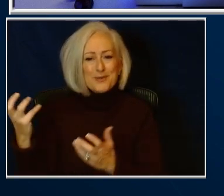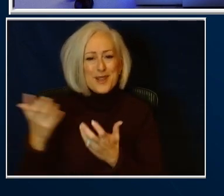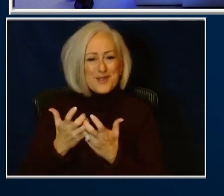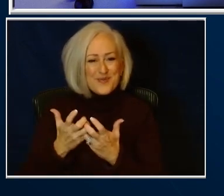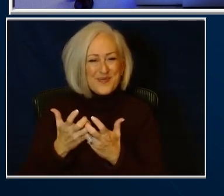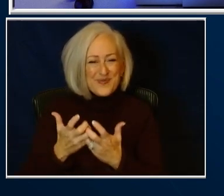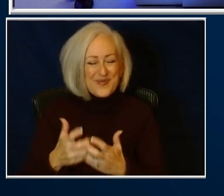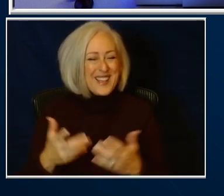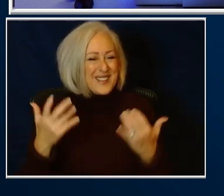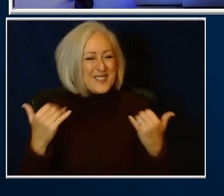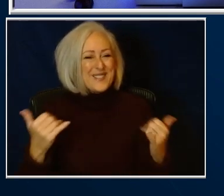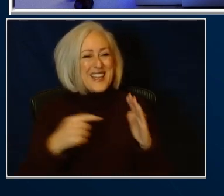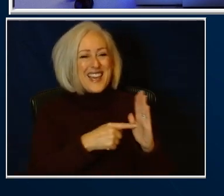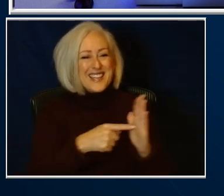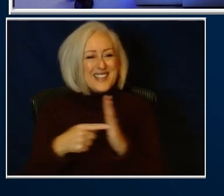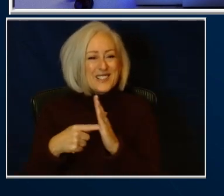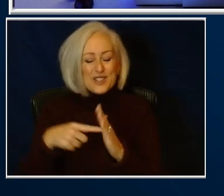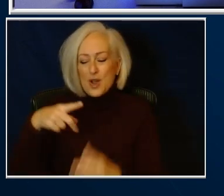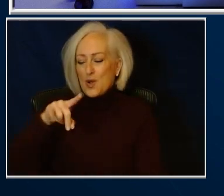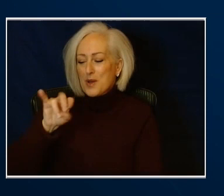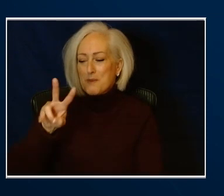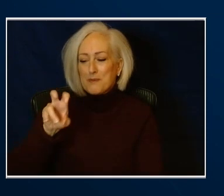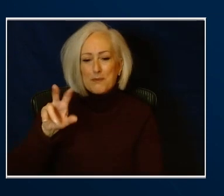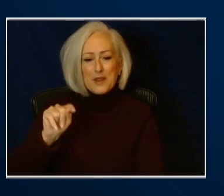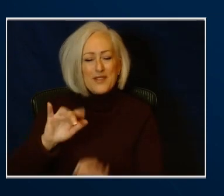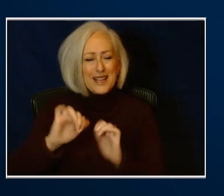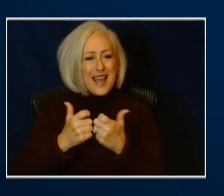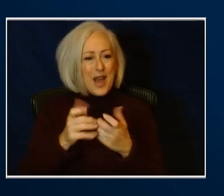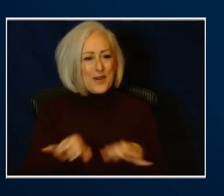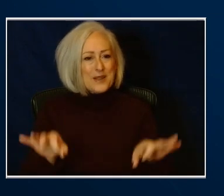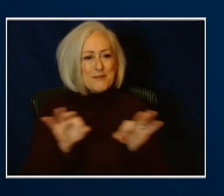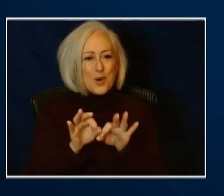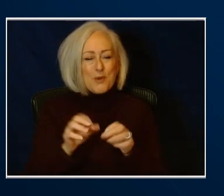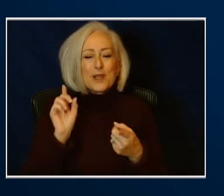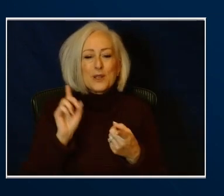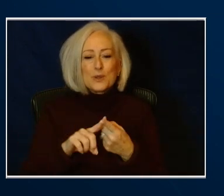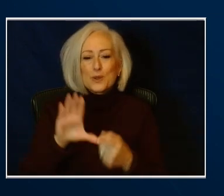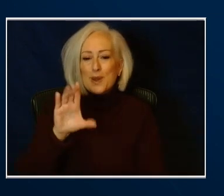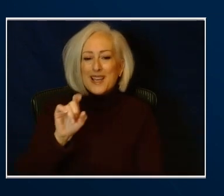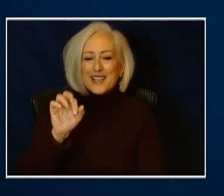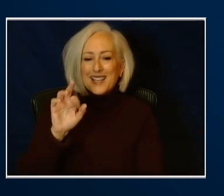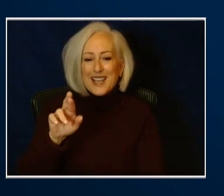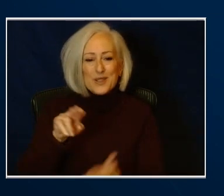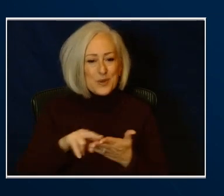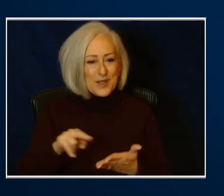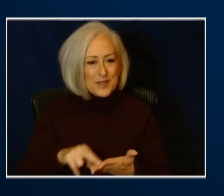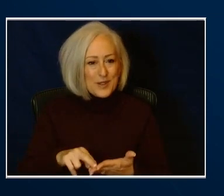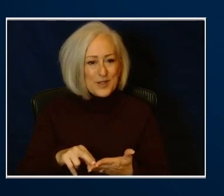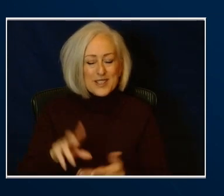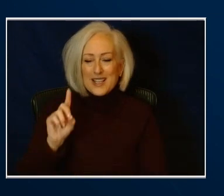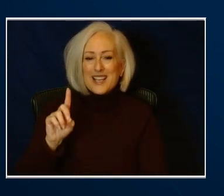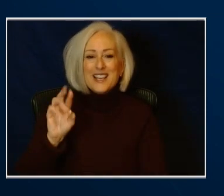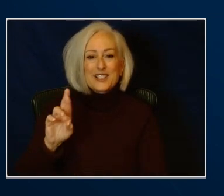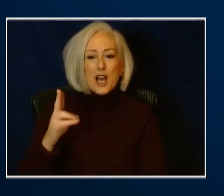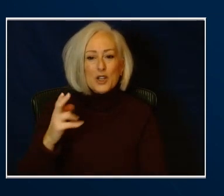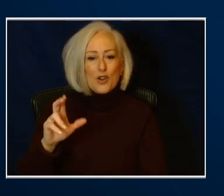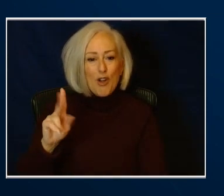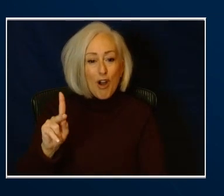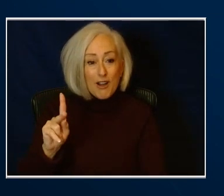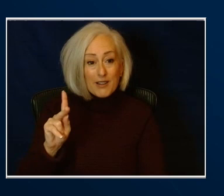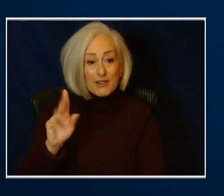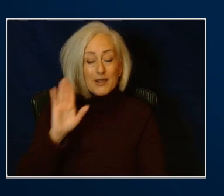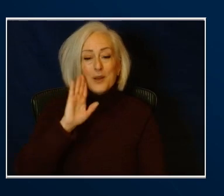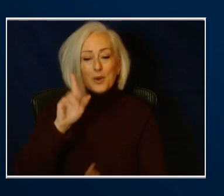vital role of Pivot in cancer research. Dr. Dana Hawkinson, Hawkeye, will check in with our COVID count, plus a look at flu and